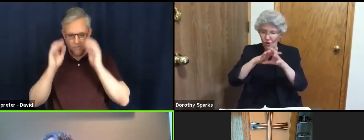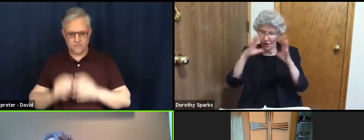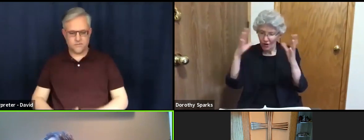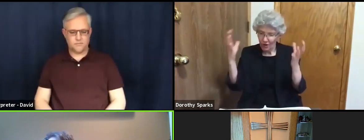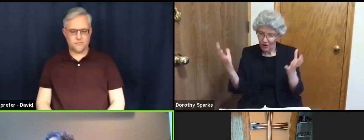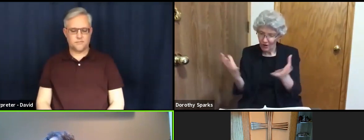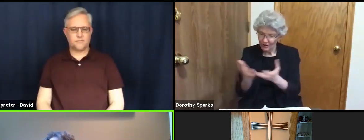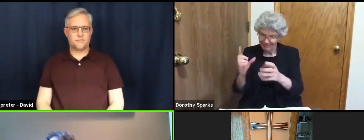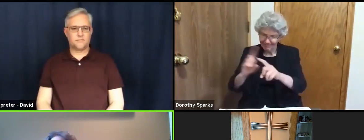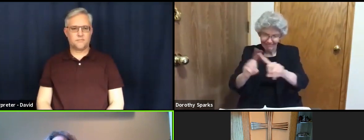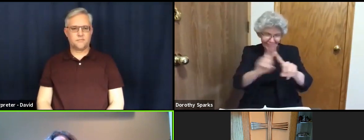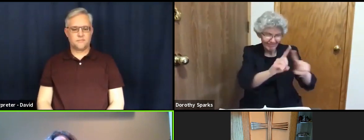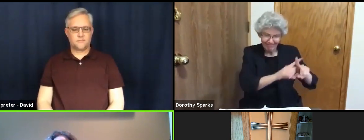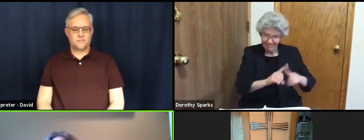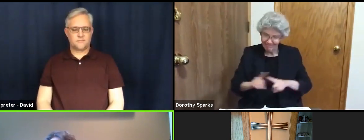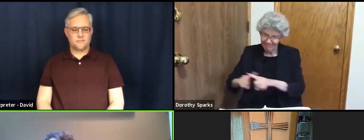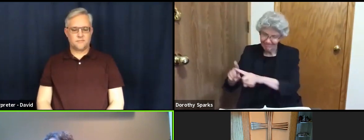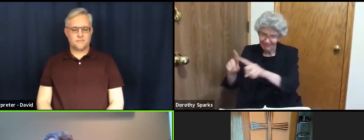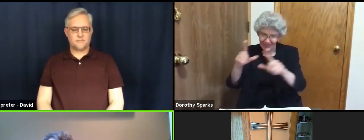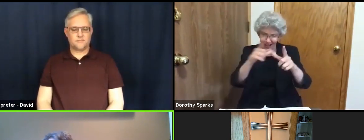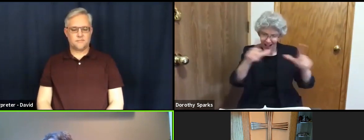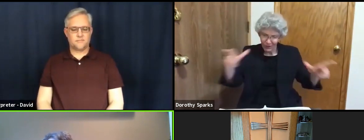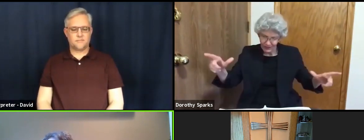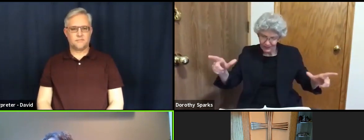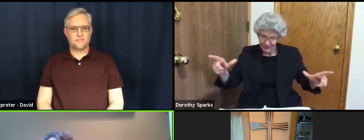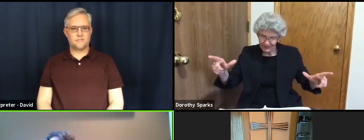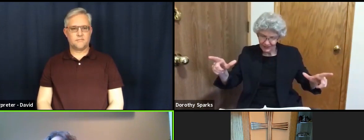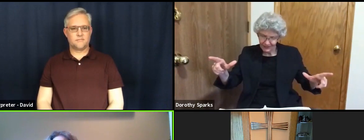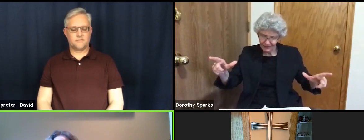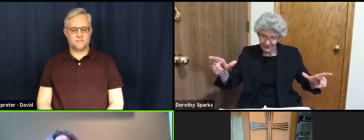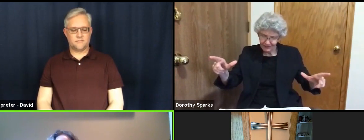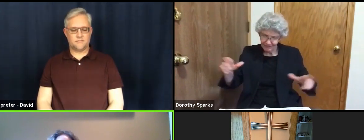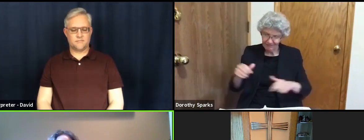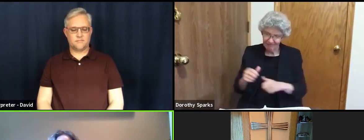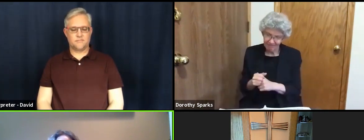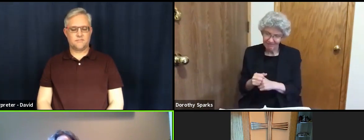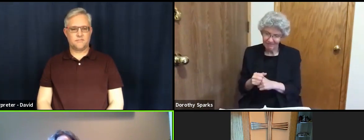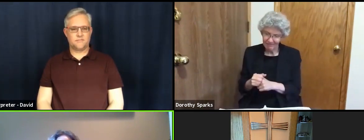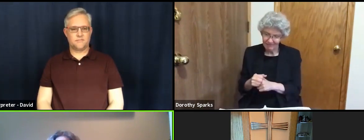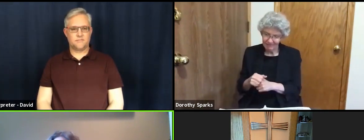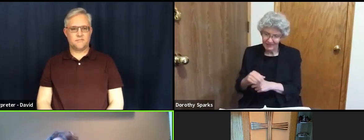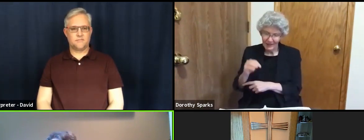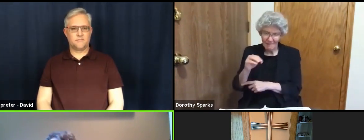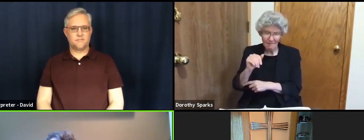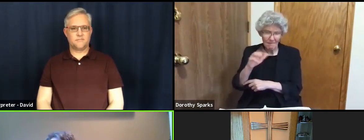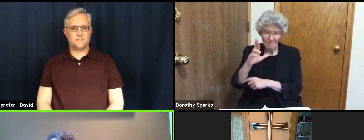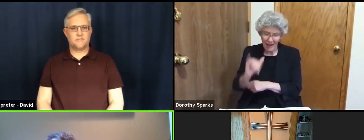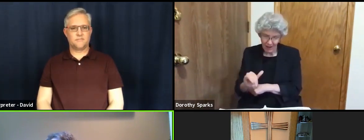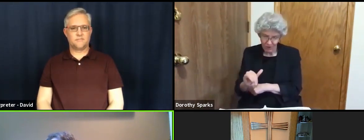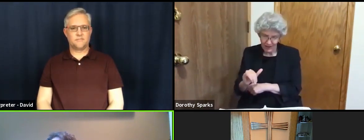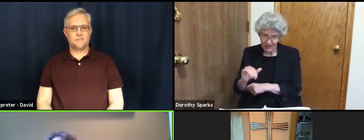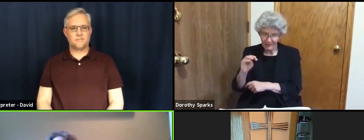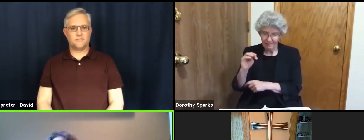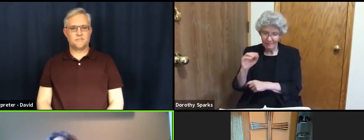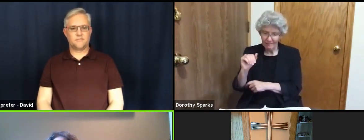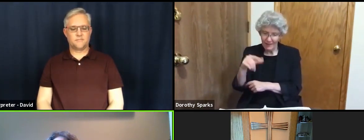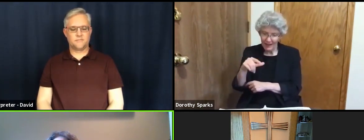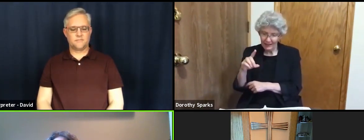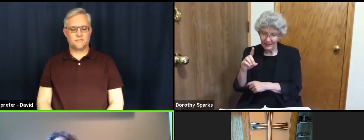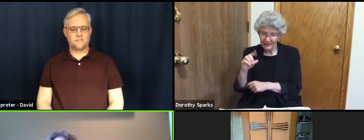You unite us in one body of people, using every language from every place in the